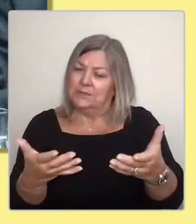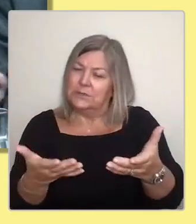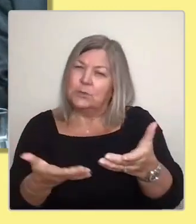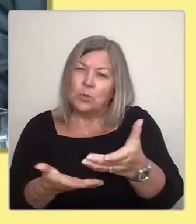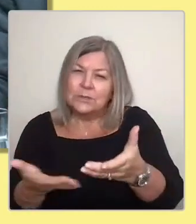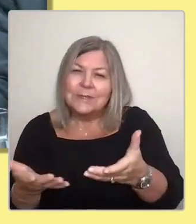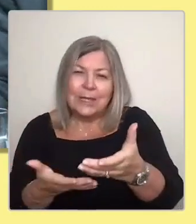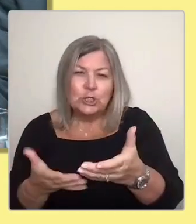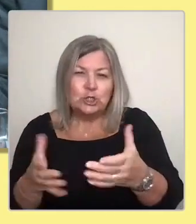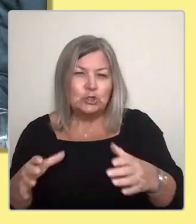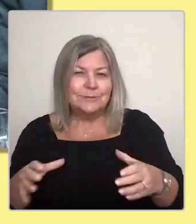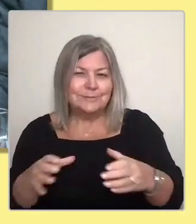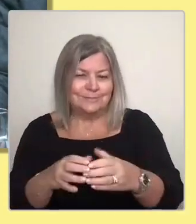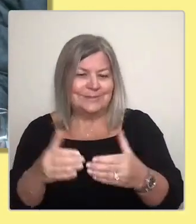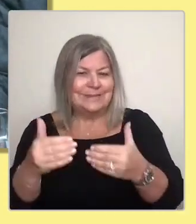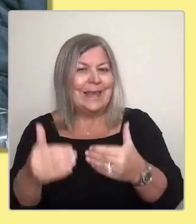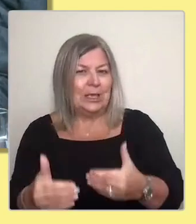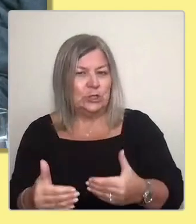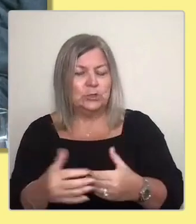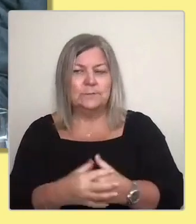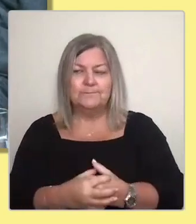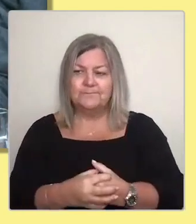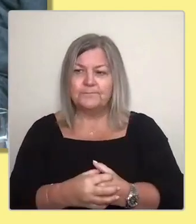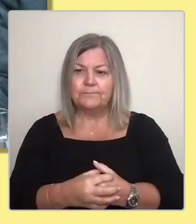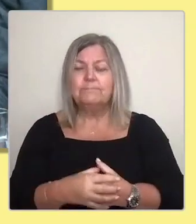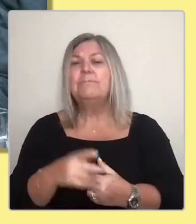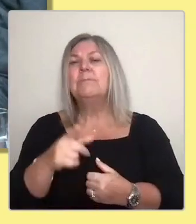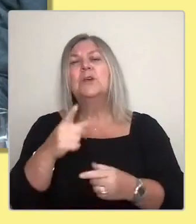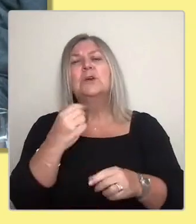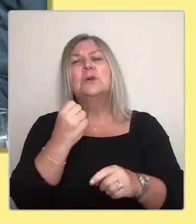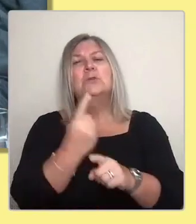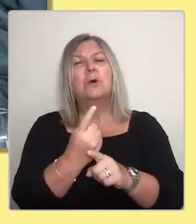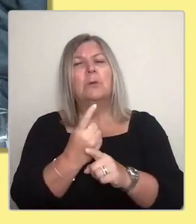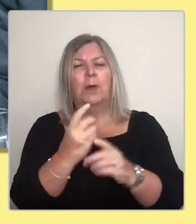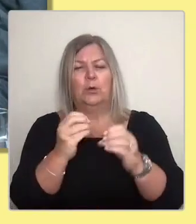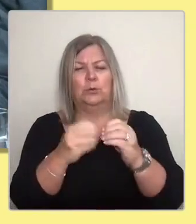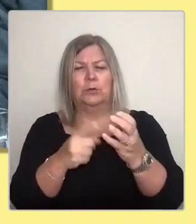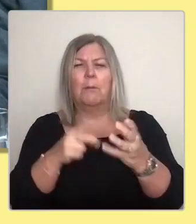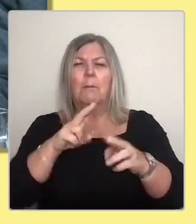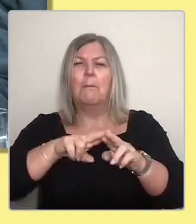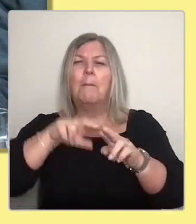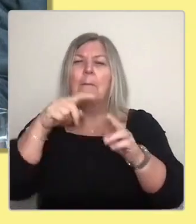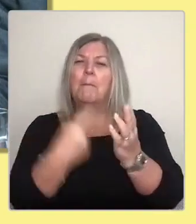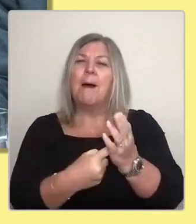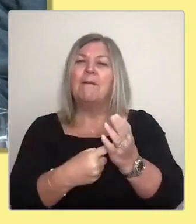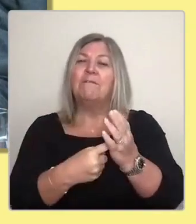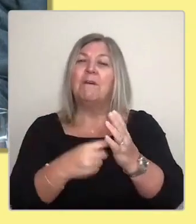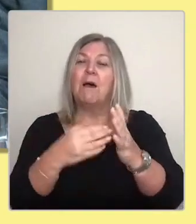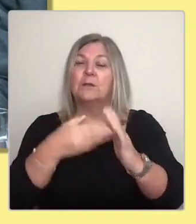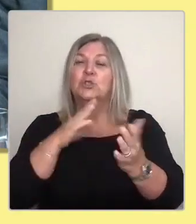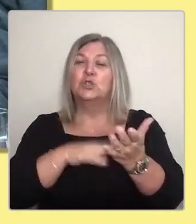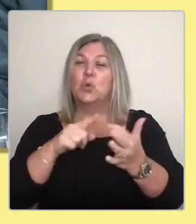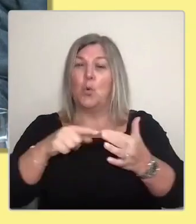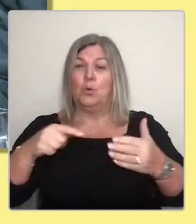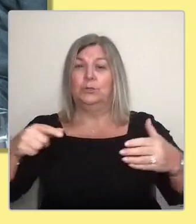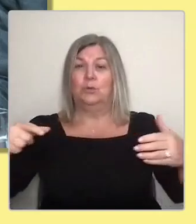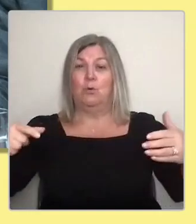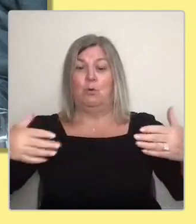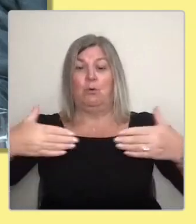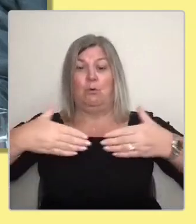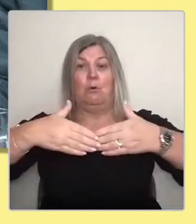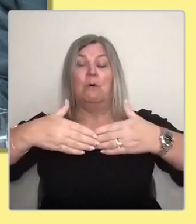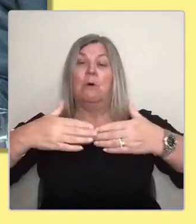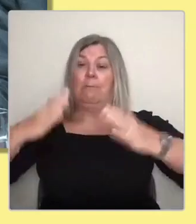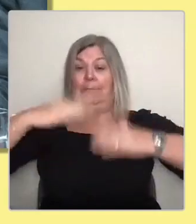outside abortion clinics, because we'll have seen, and I think we particularly have seen this in Glasgow, that sometimes that what maybe initially started